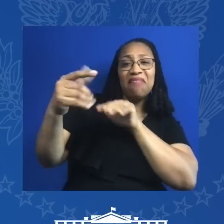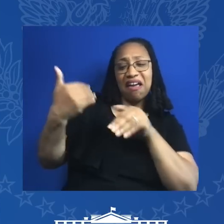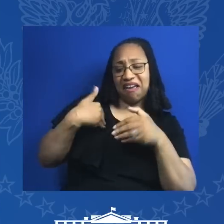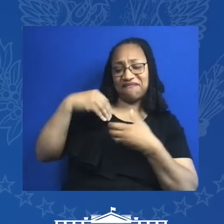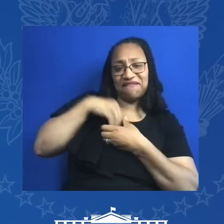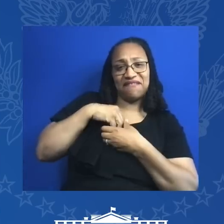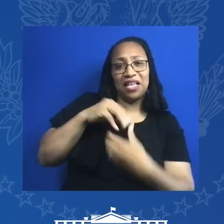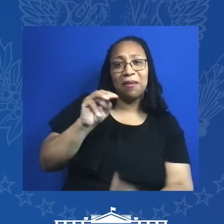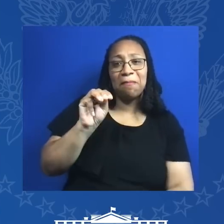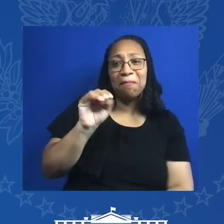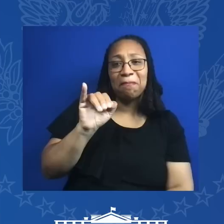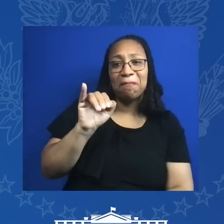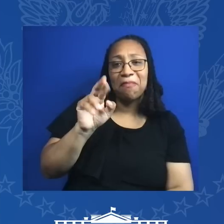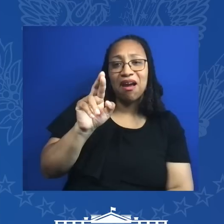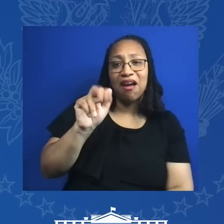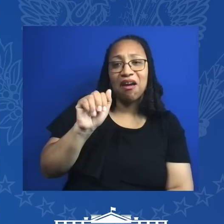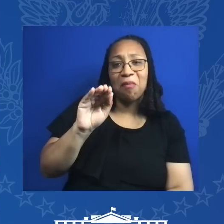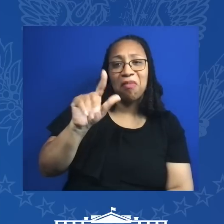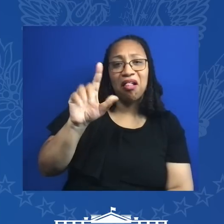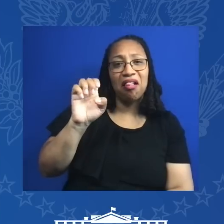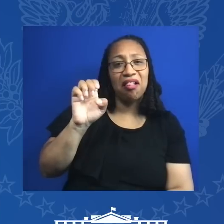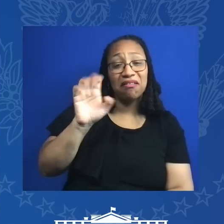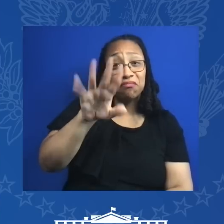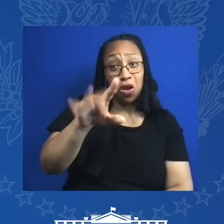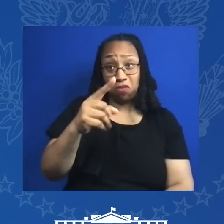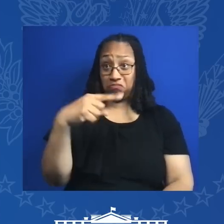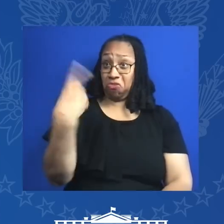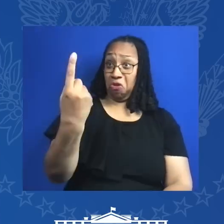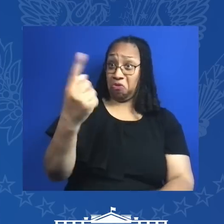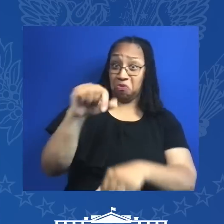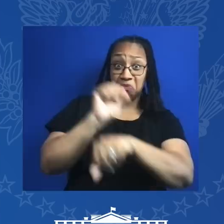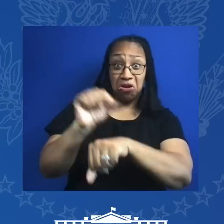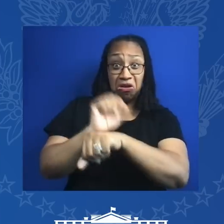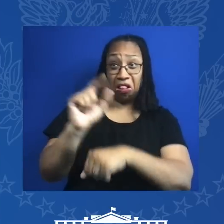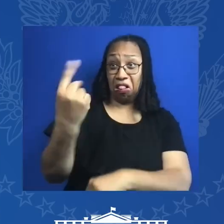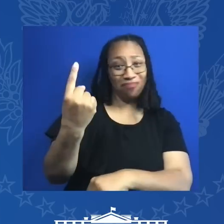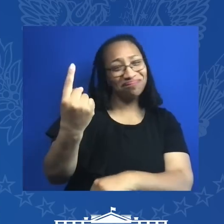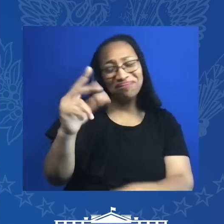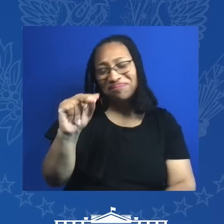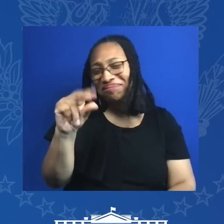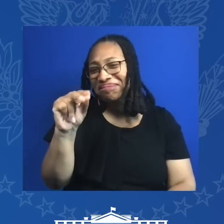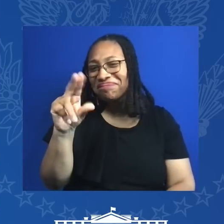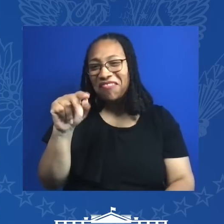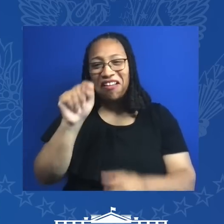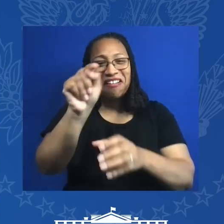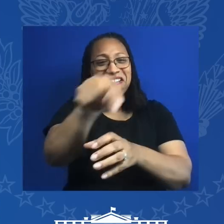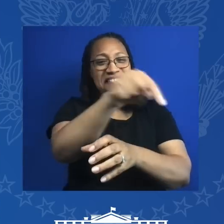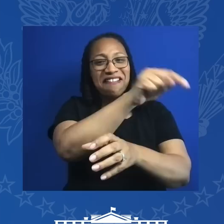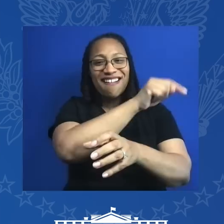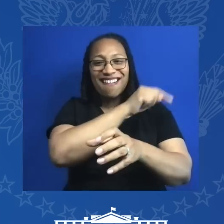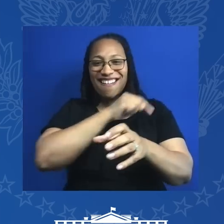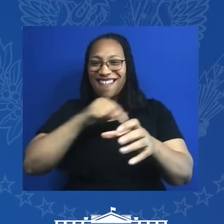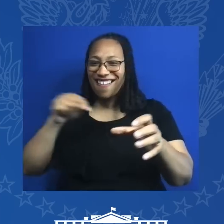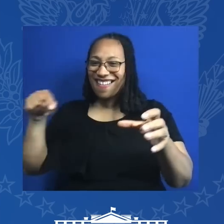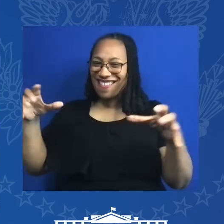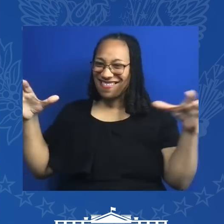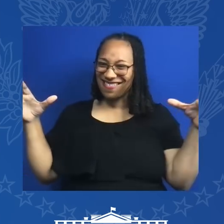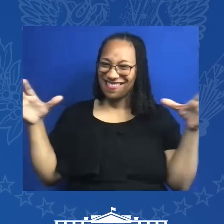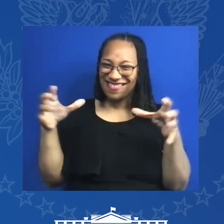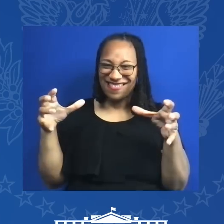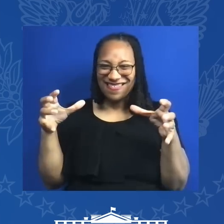You are never alone, and you are loved. Thank you for celebrating with us